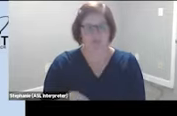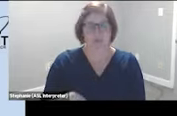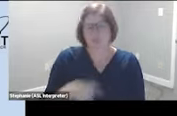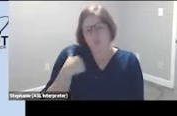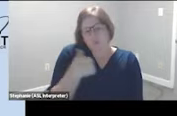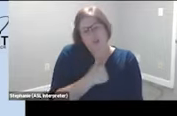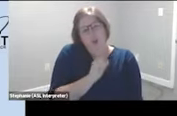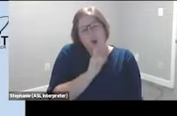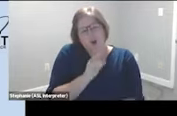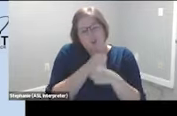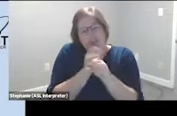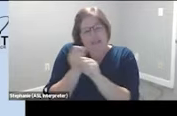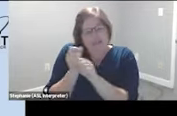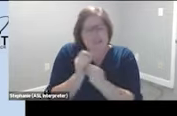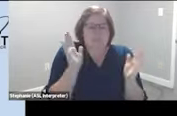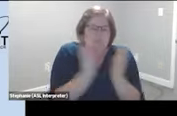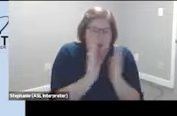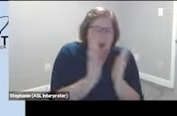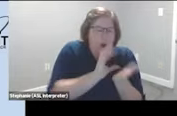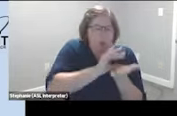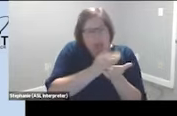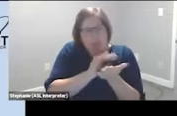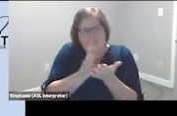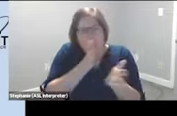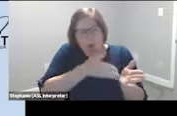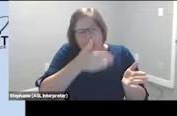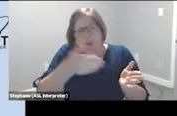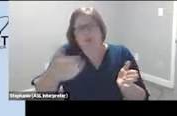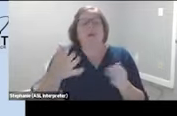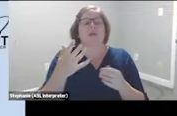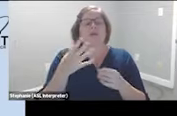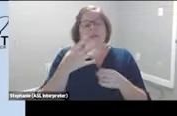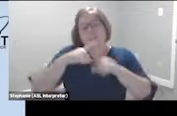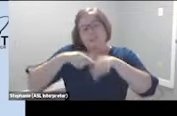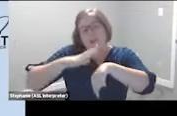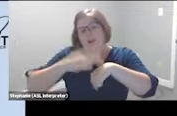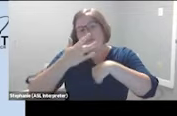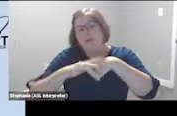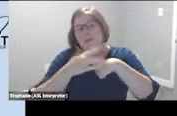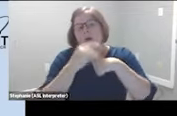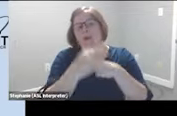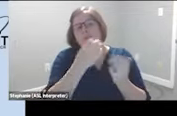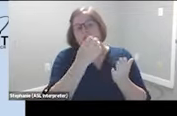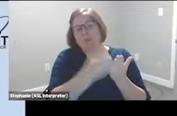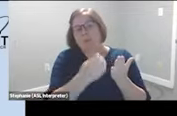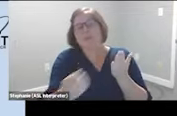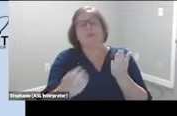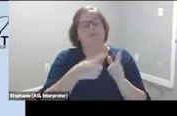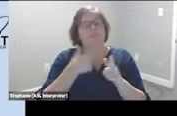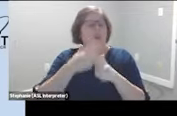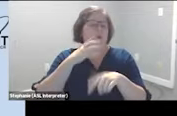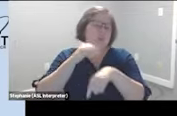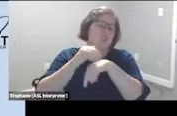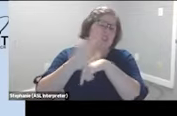quantities at a time, but they are available, and depending on the availability of stock, They ship in 1 to